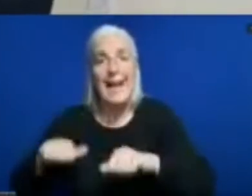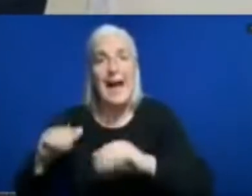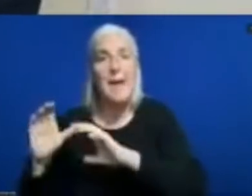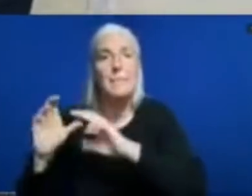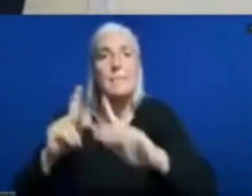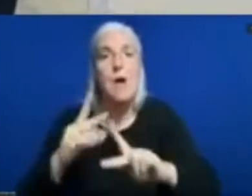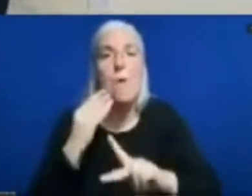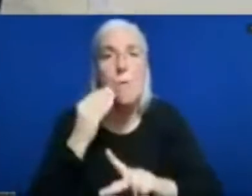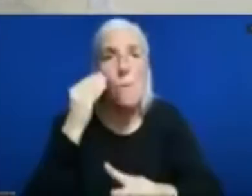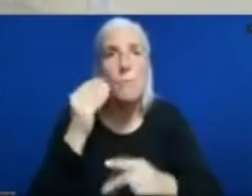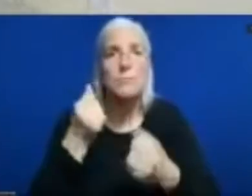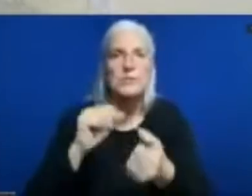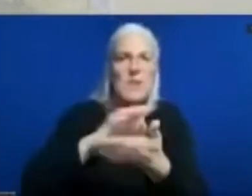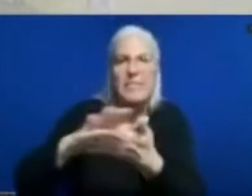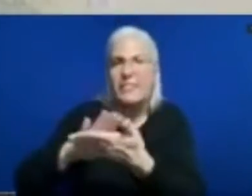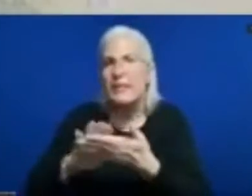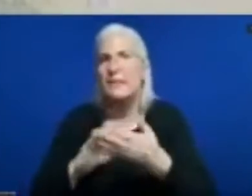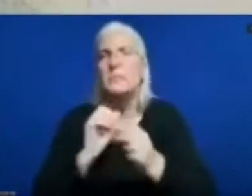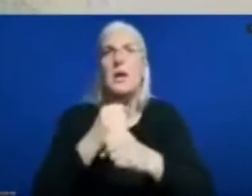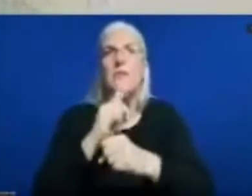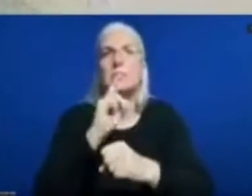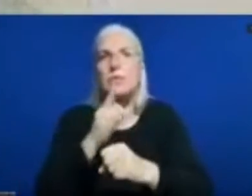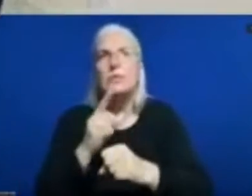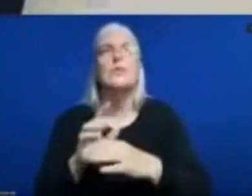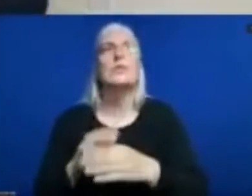of that nature when people repopulate.